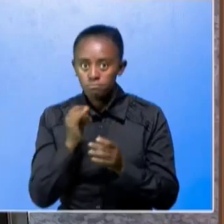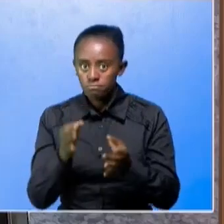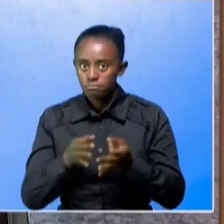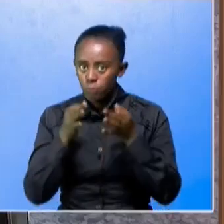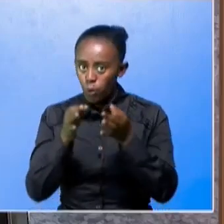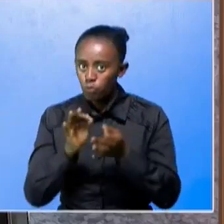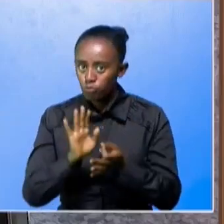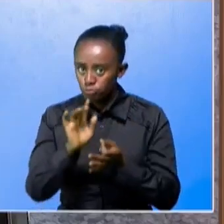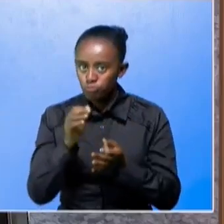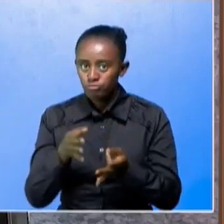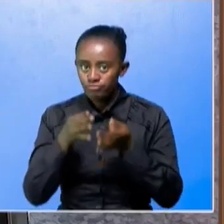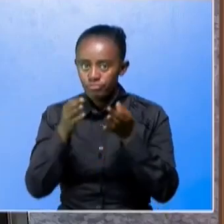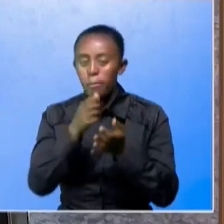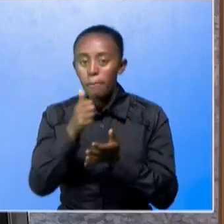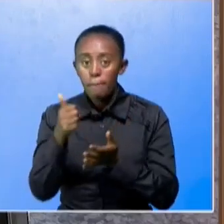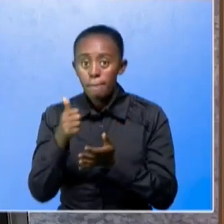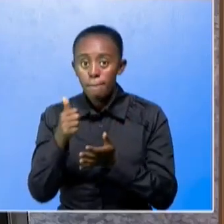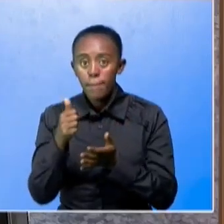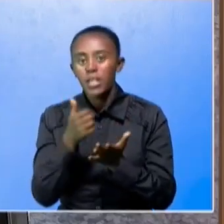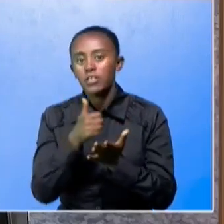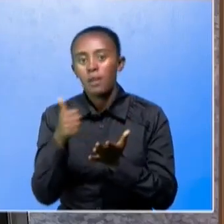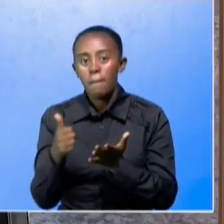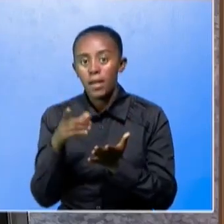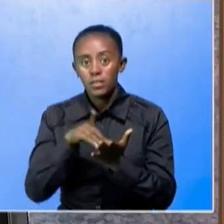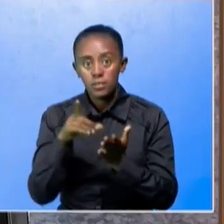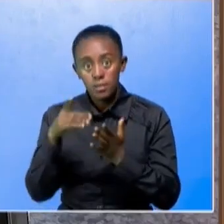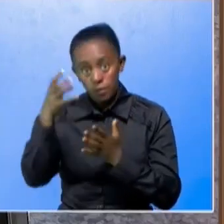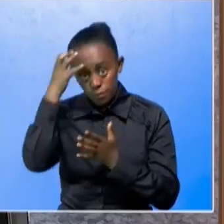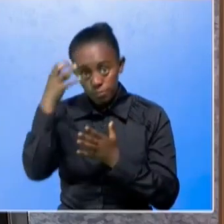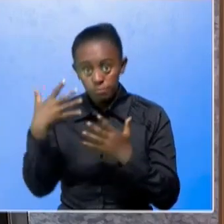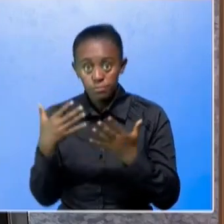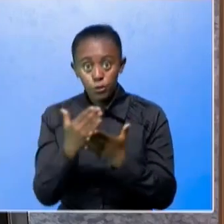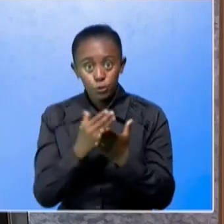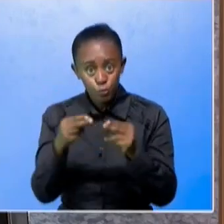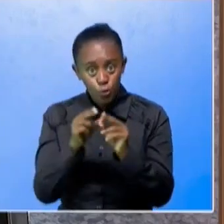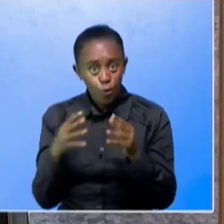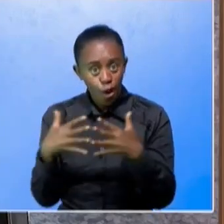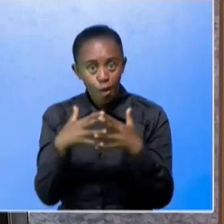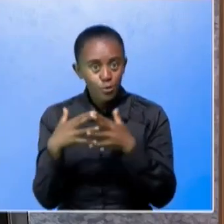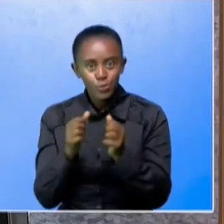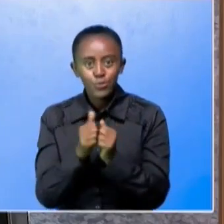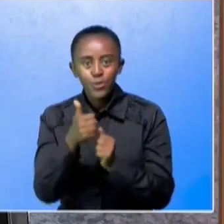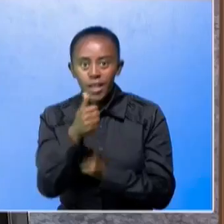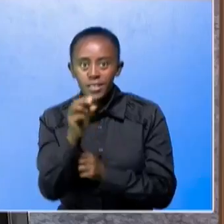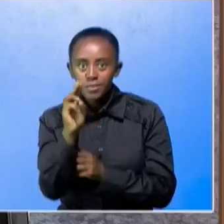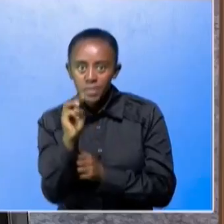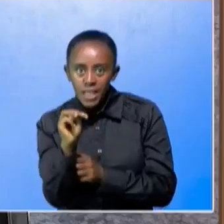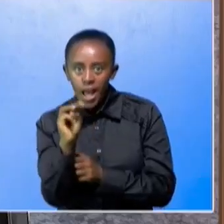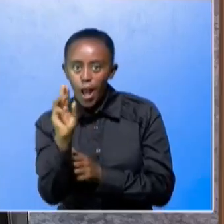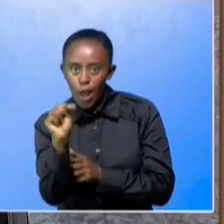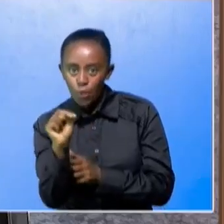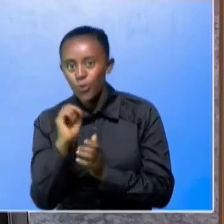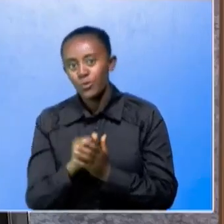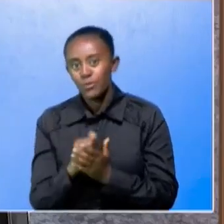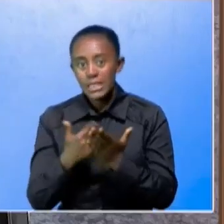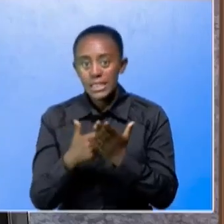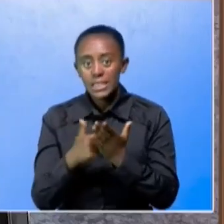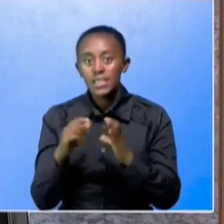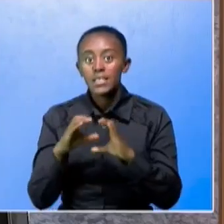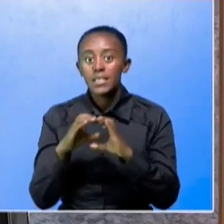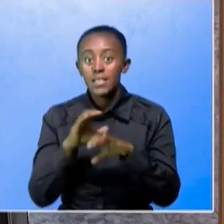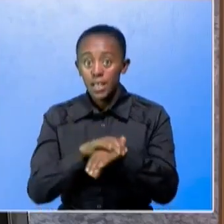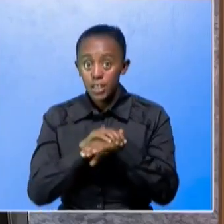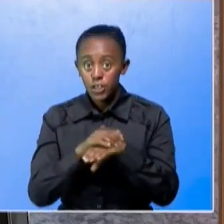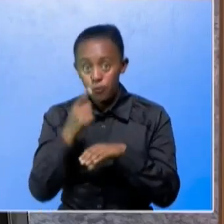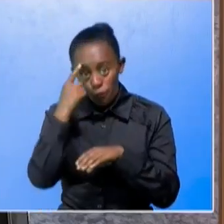to you by Addis Ababa City Government Education Bureau in collaboration with Addis Media Network. This is English for Grade